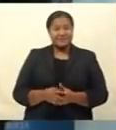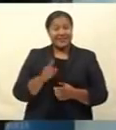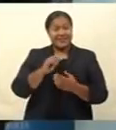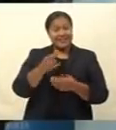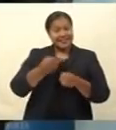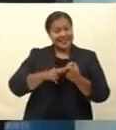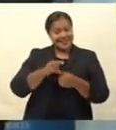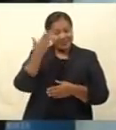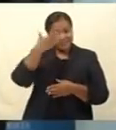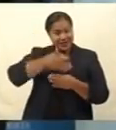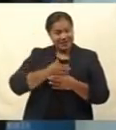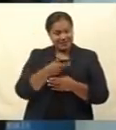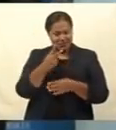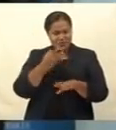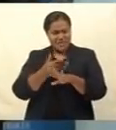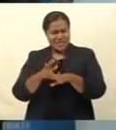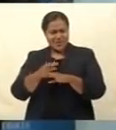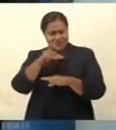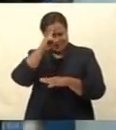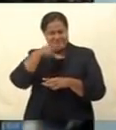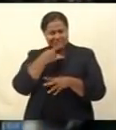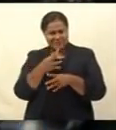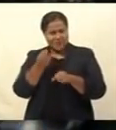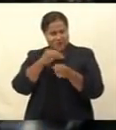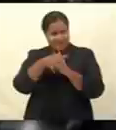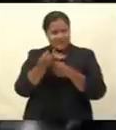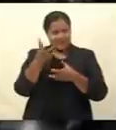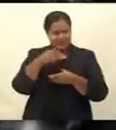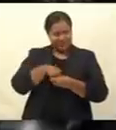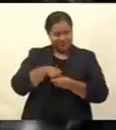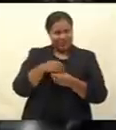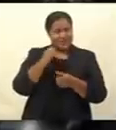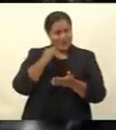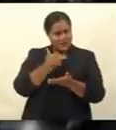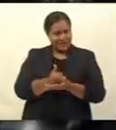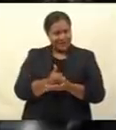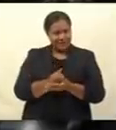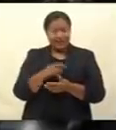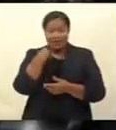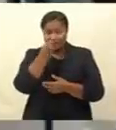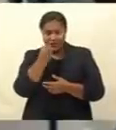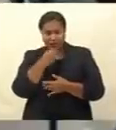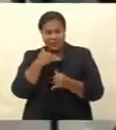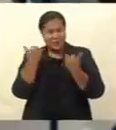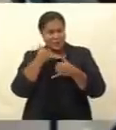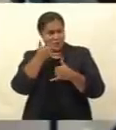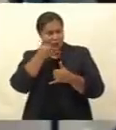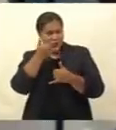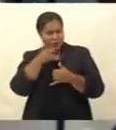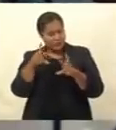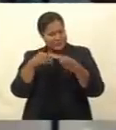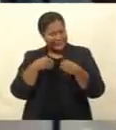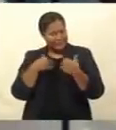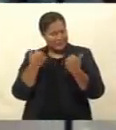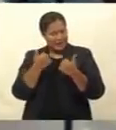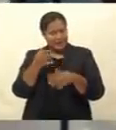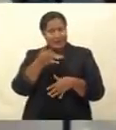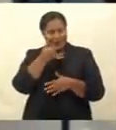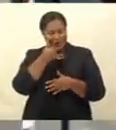In the news tonight, 2 new COVID-19 cases confirmed. Food ration helpline inundated with calls.